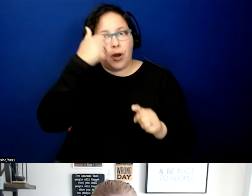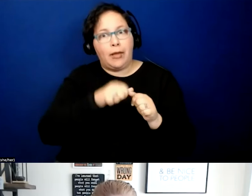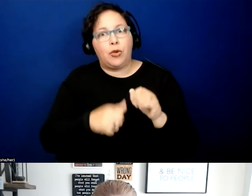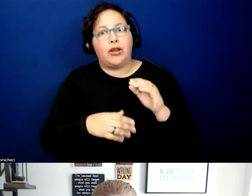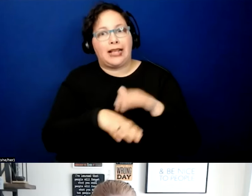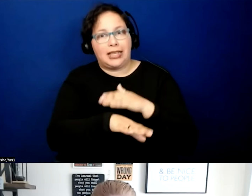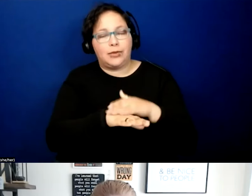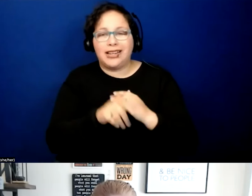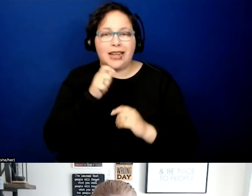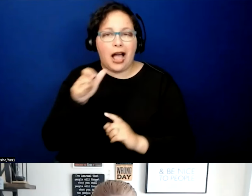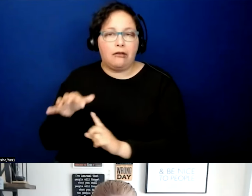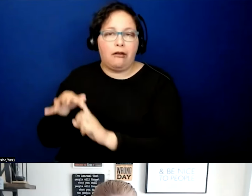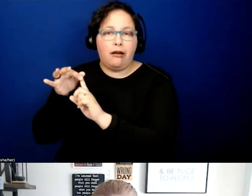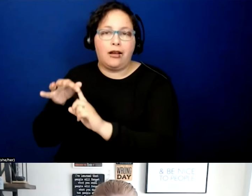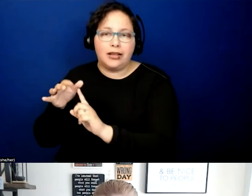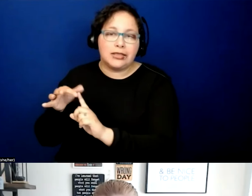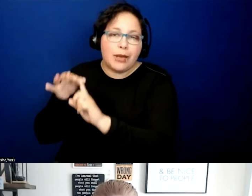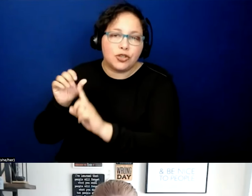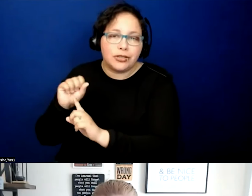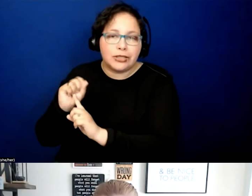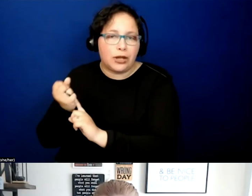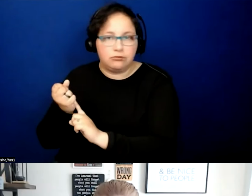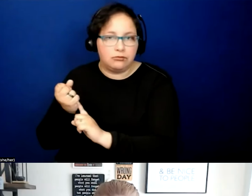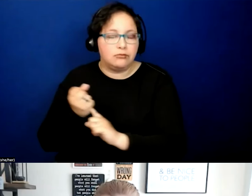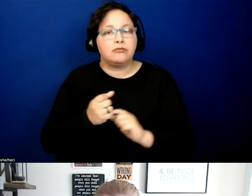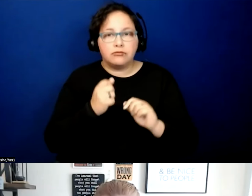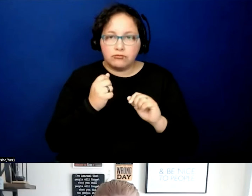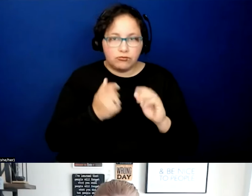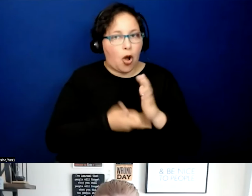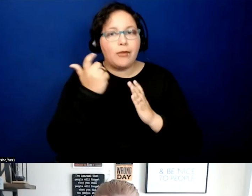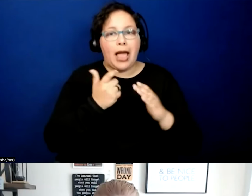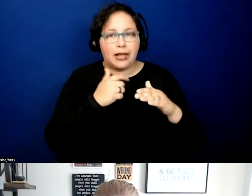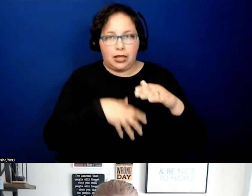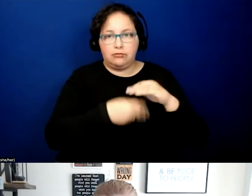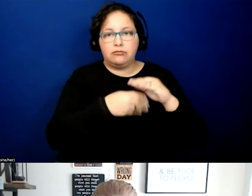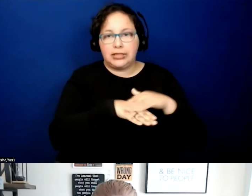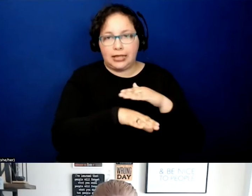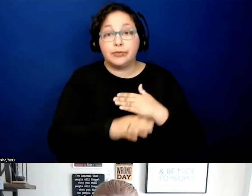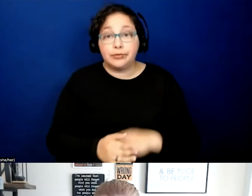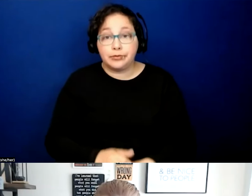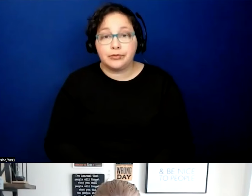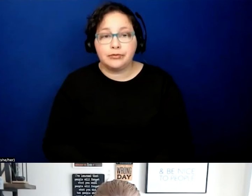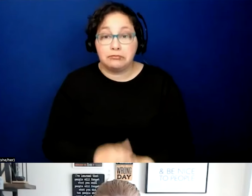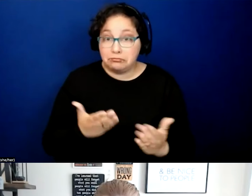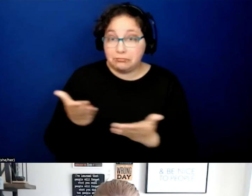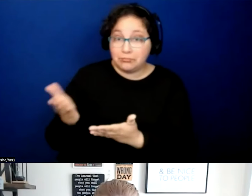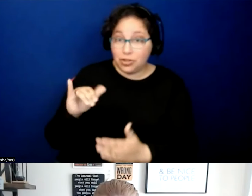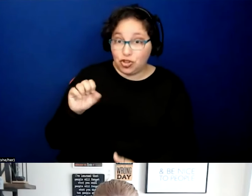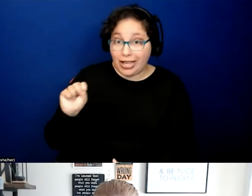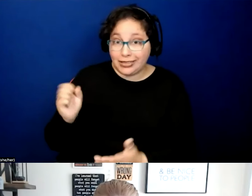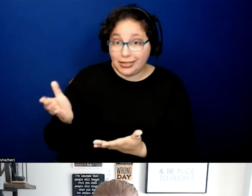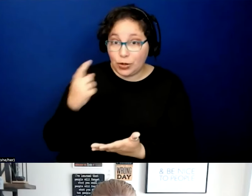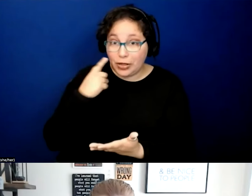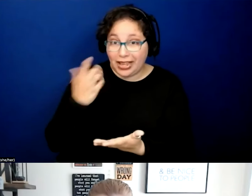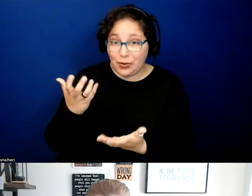the exception, and not something that just the accessibility people think about. But I don't know, Jess, what would you